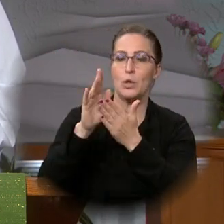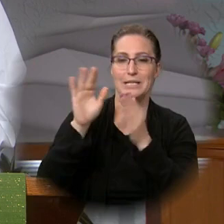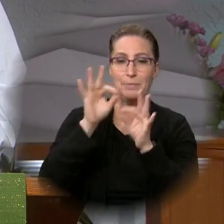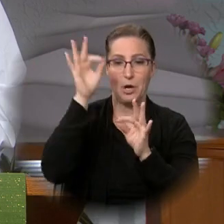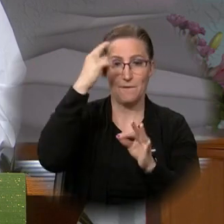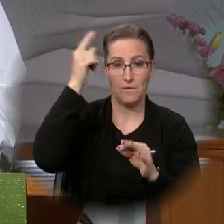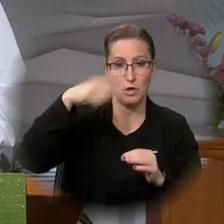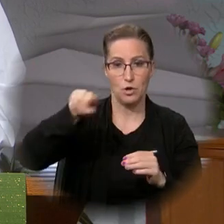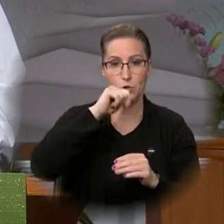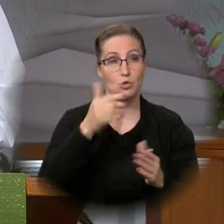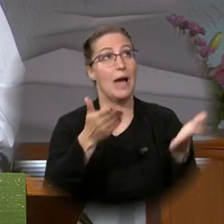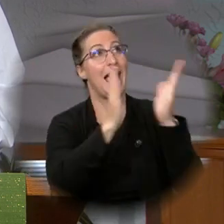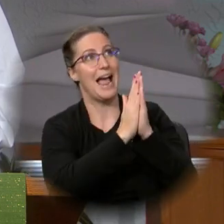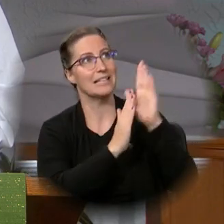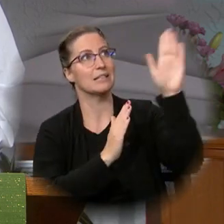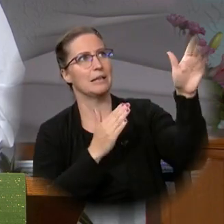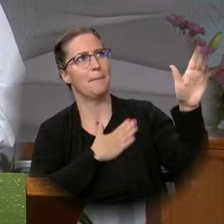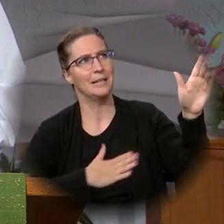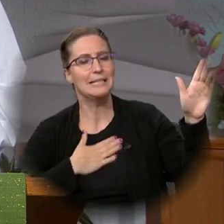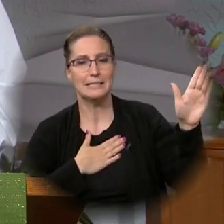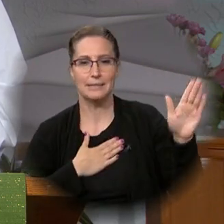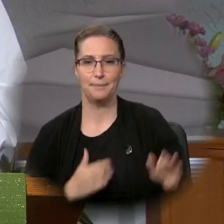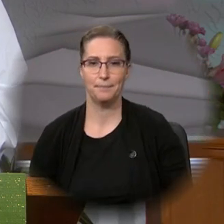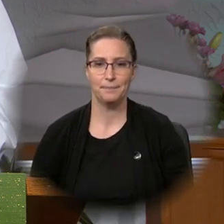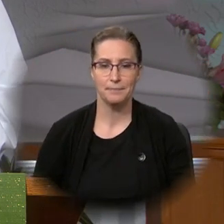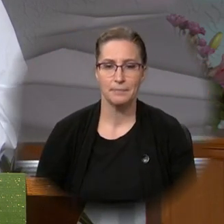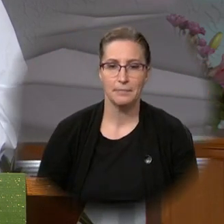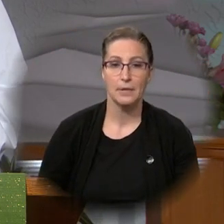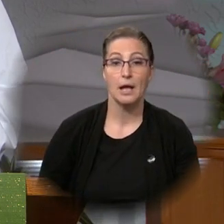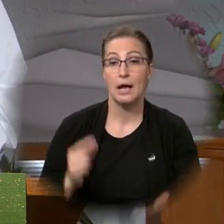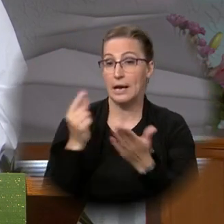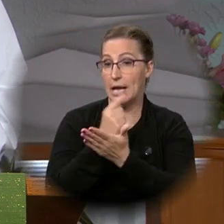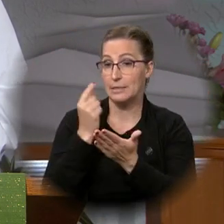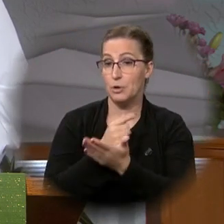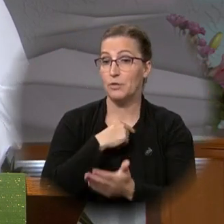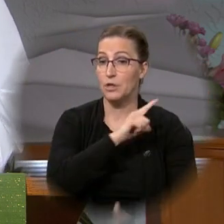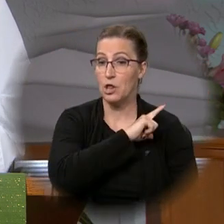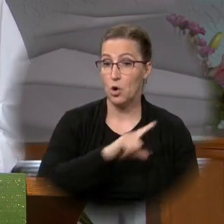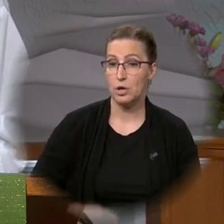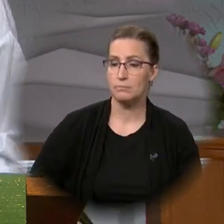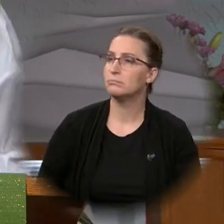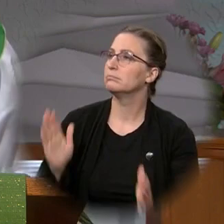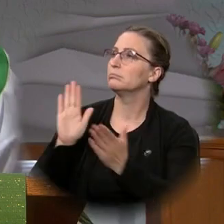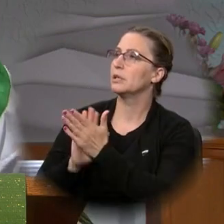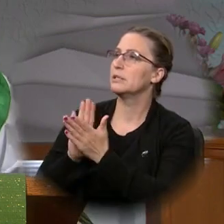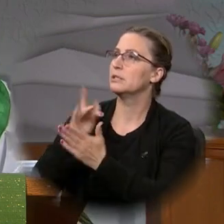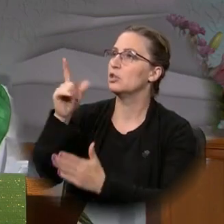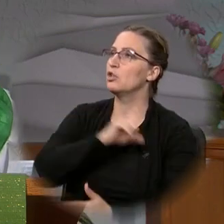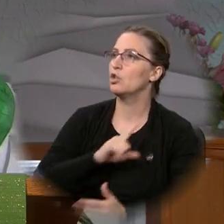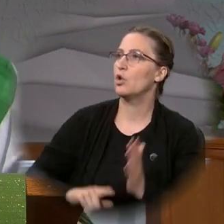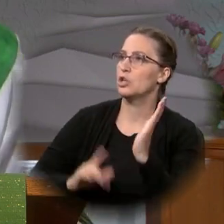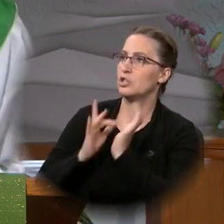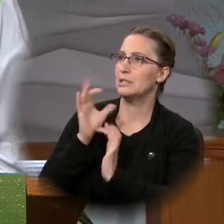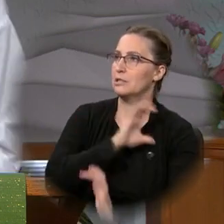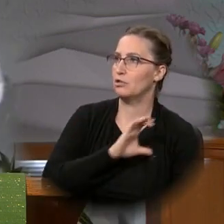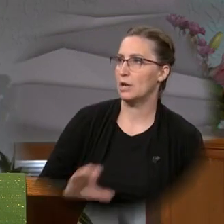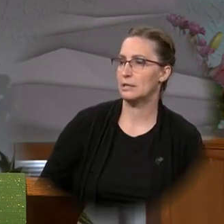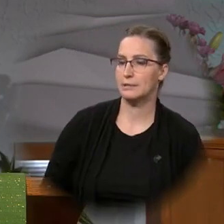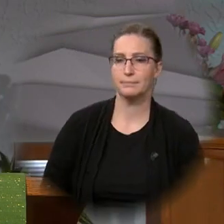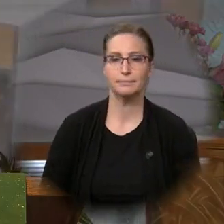to those who ask him. The Gospel of the Lord. Praise to you, Lord Jesus